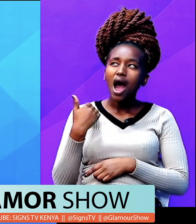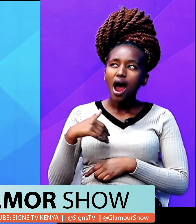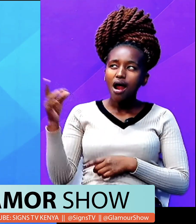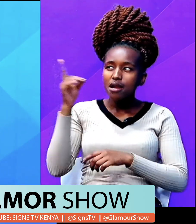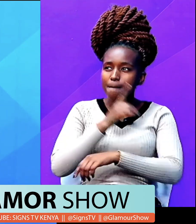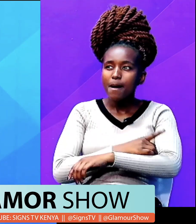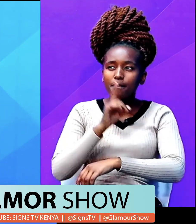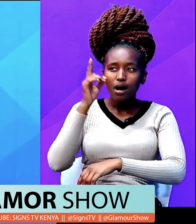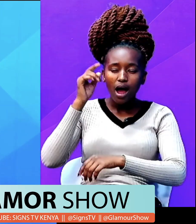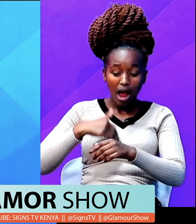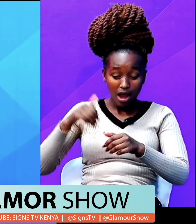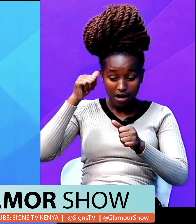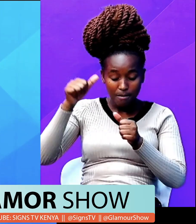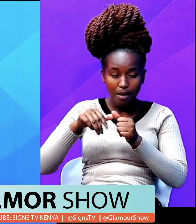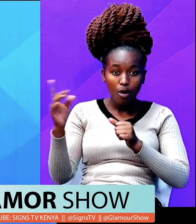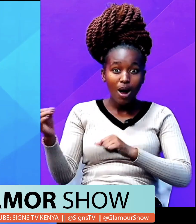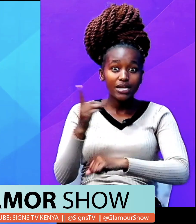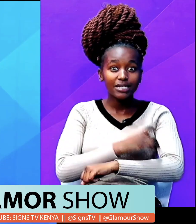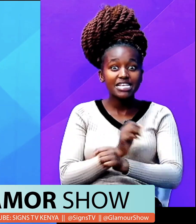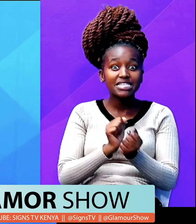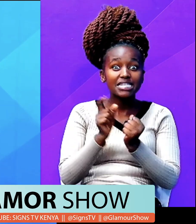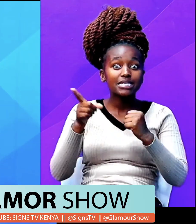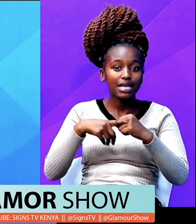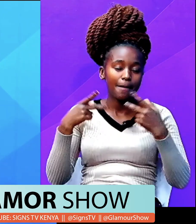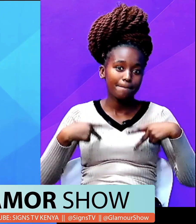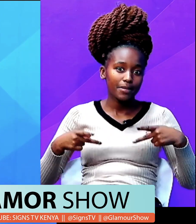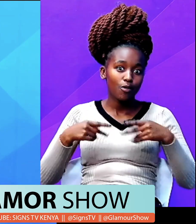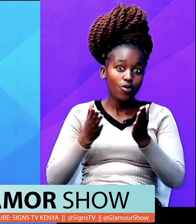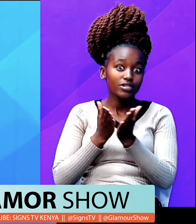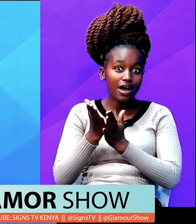people in a day.